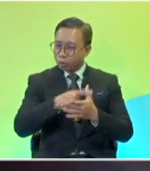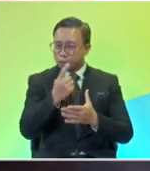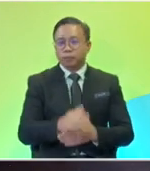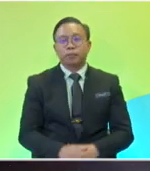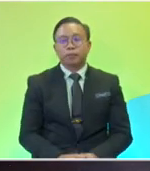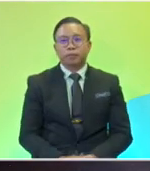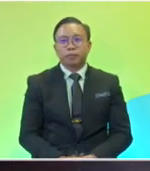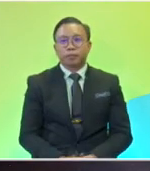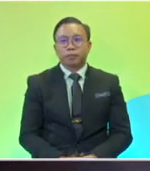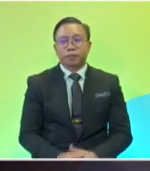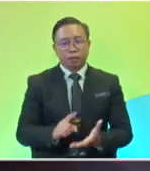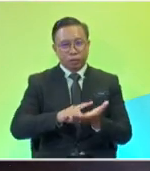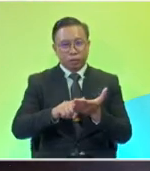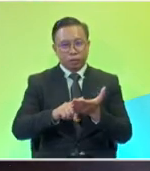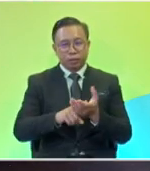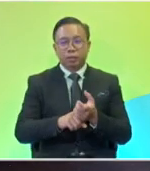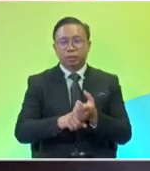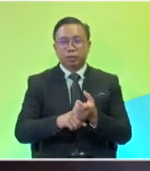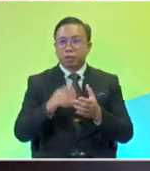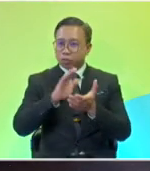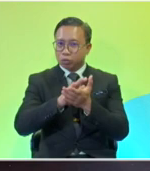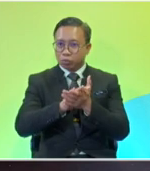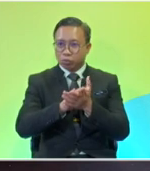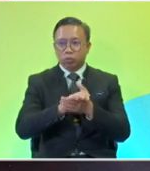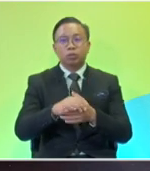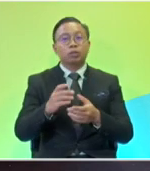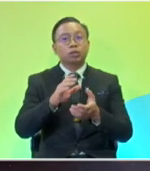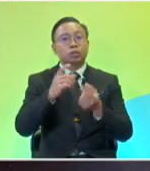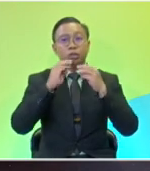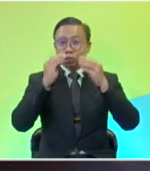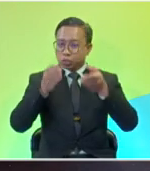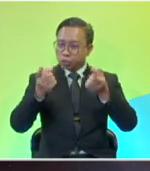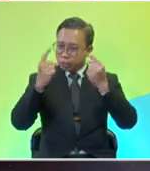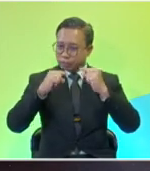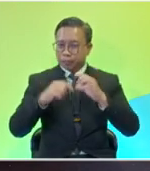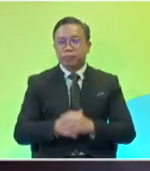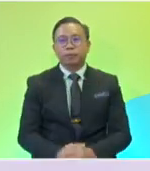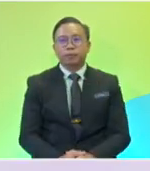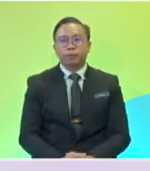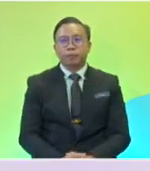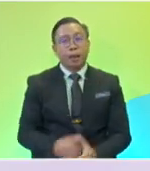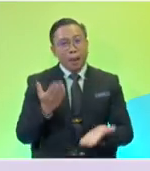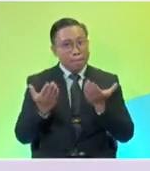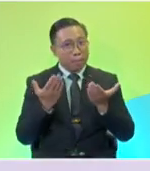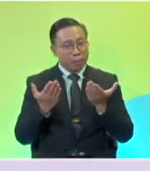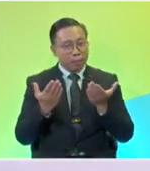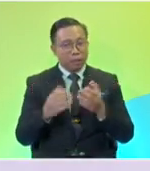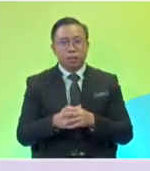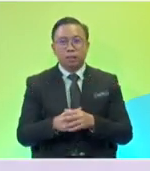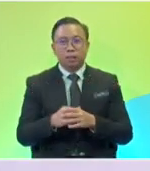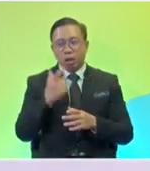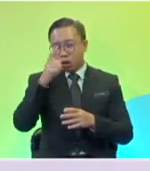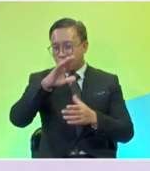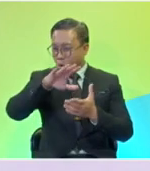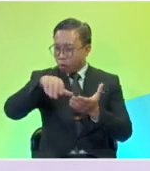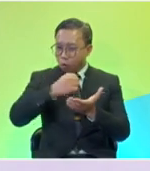SK Jelutong Pulau Pinang, yes, right? So yes, that's the school that the teachers coming from. And okay, so maybe teacher, we had a look at all